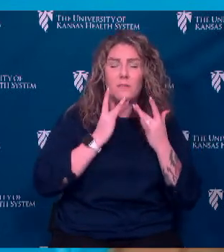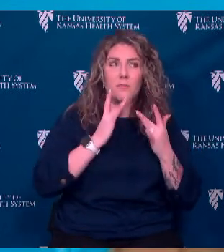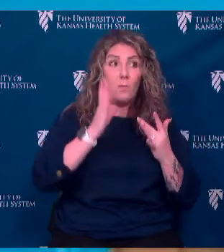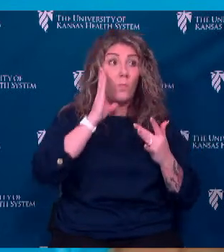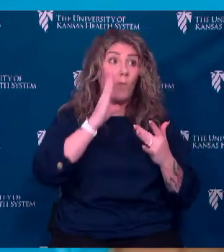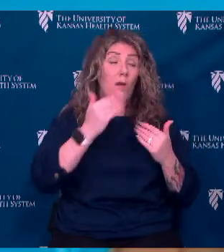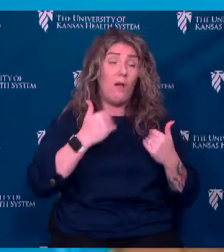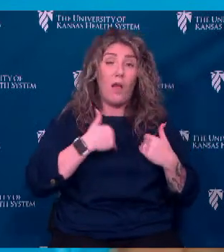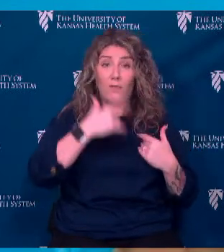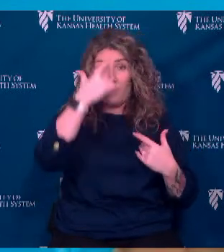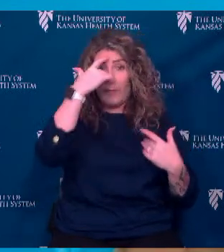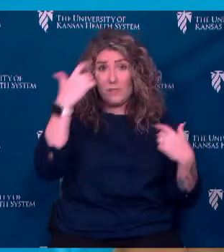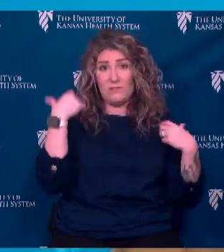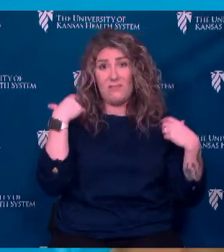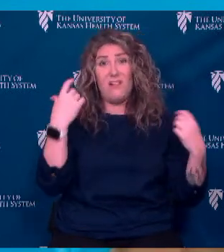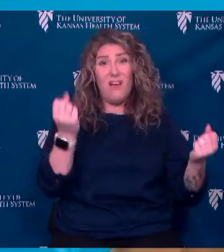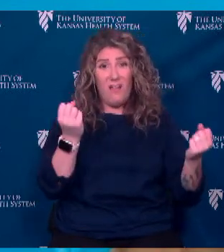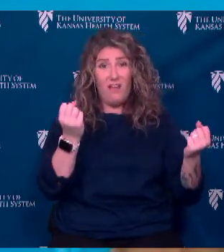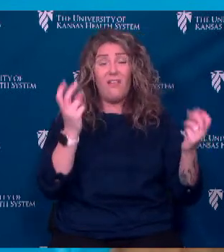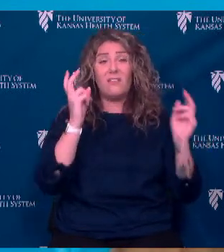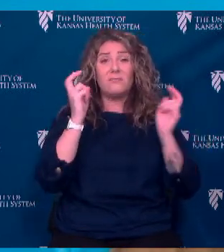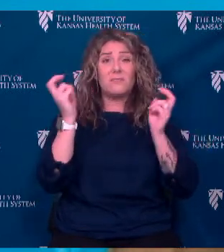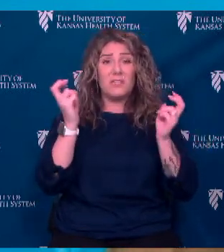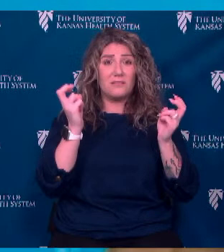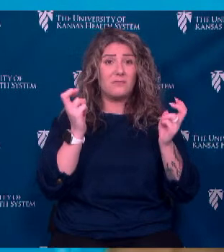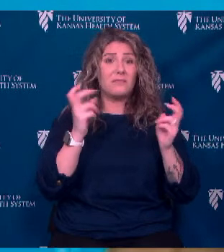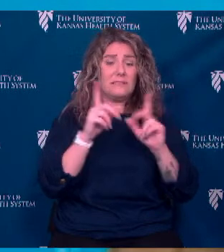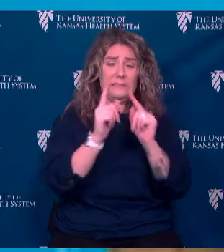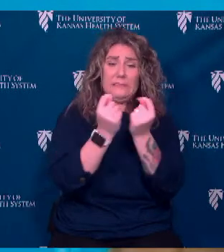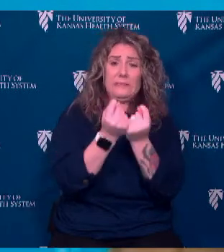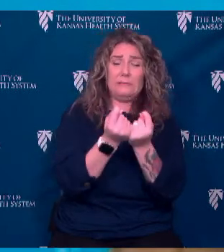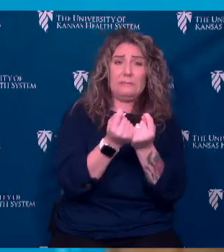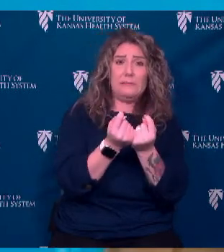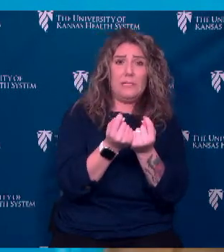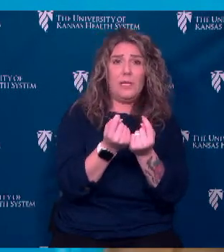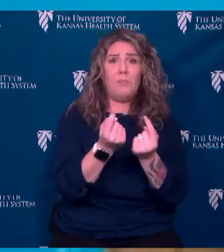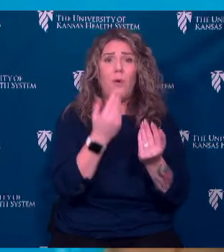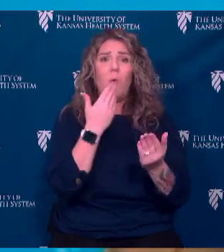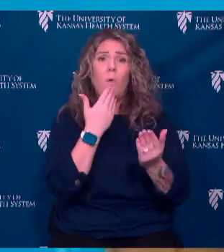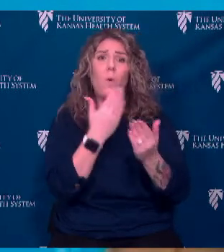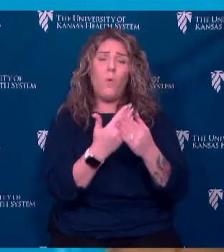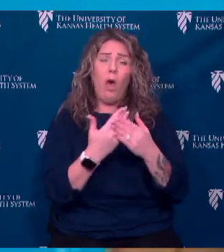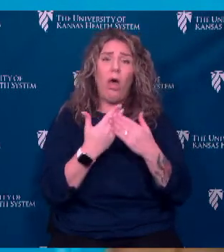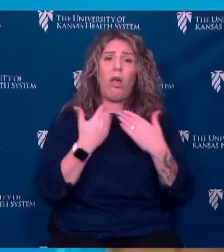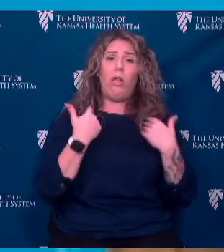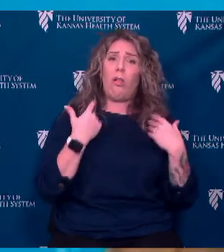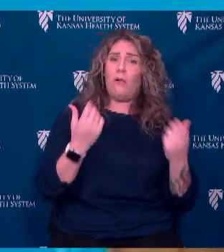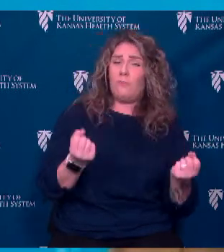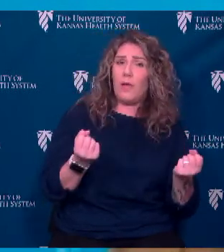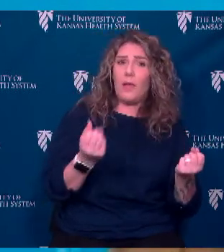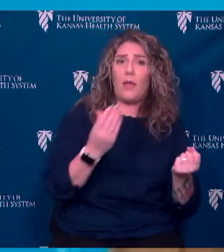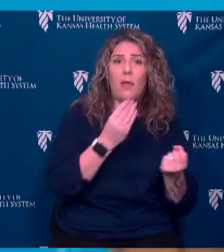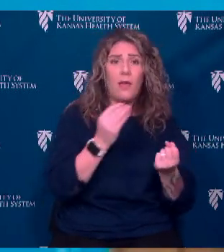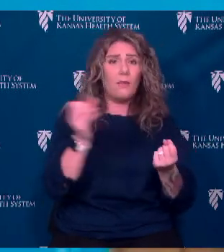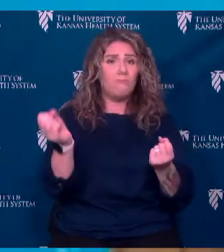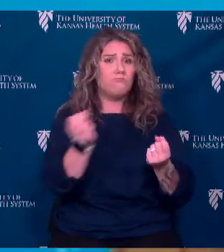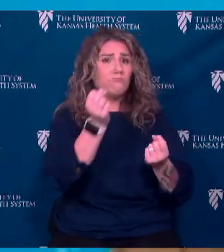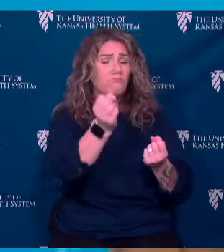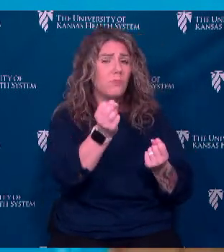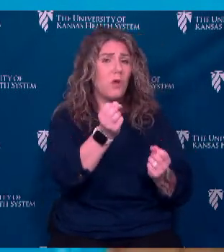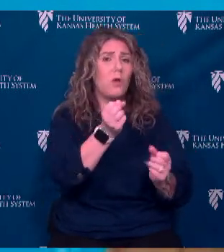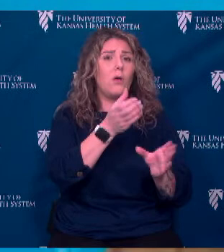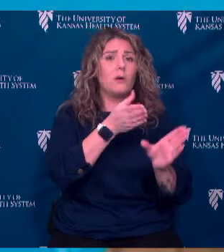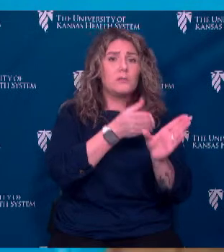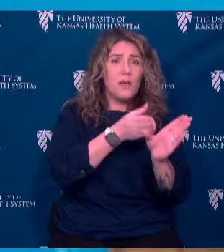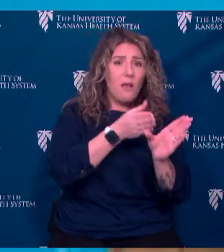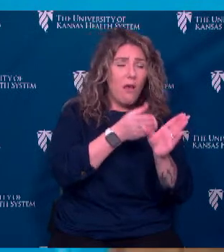developed team member well-being calls that happen regularly. We have an employed psychologist for our medical staff, as well